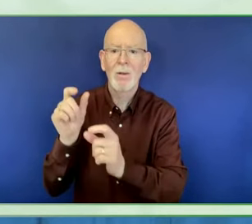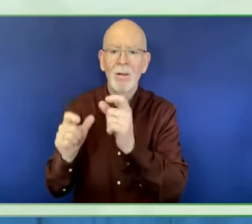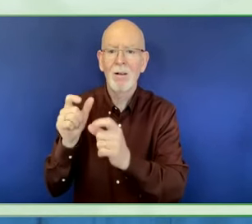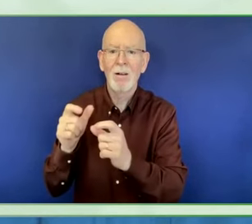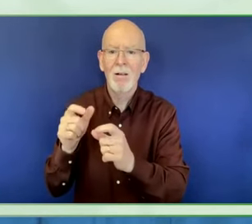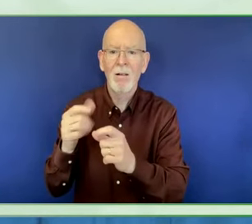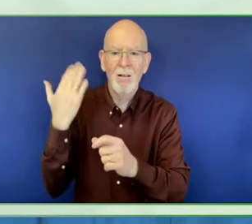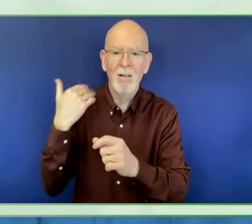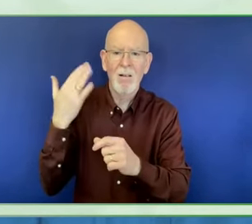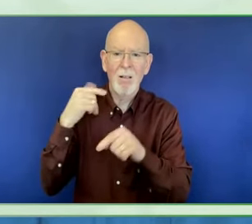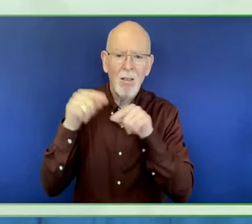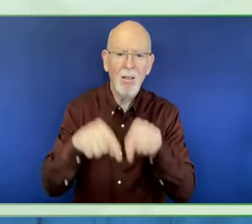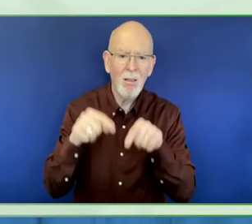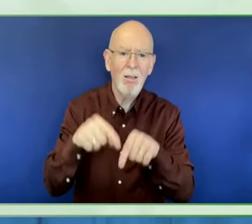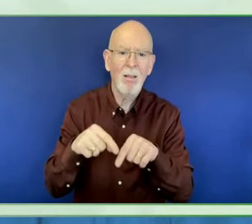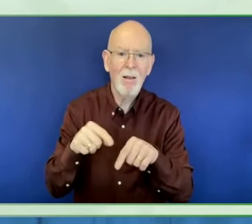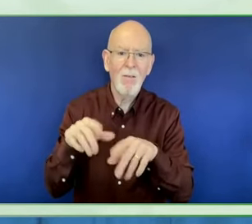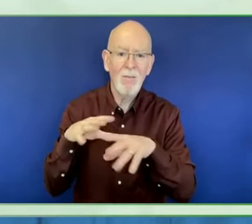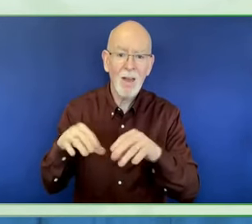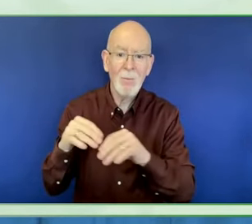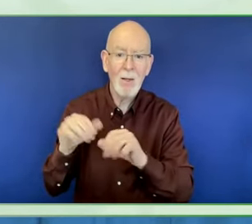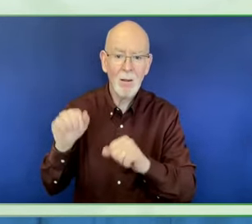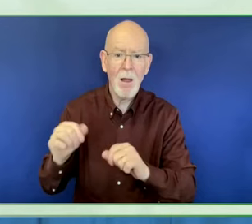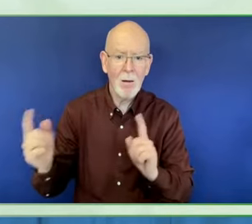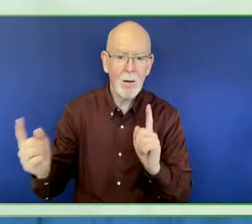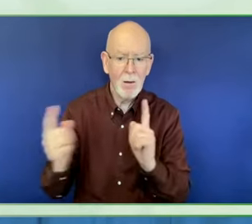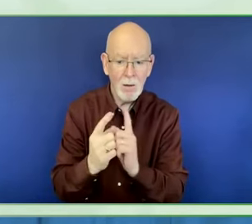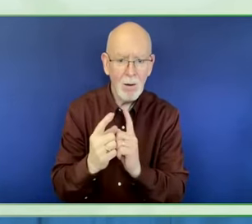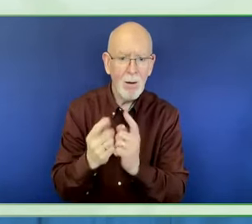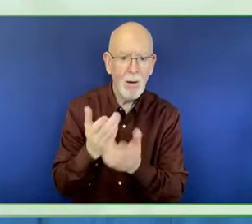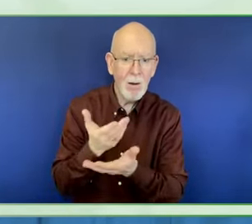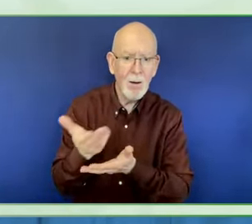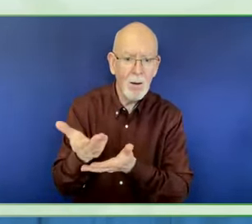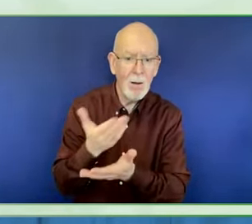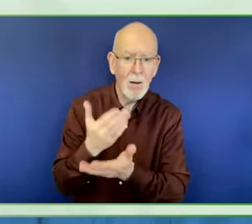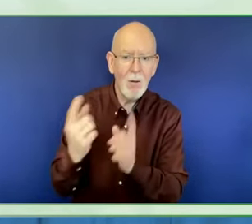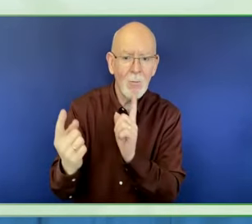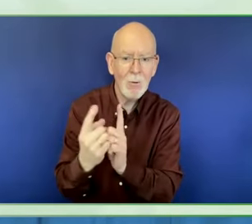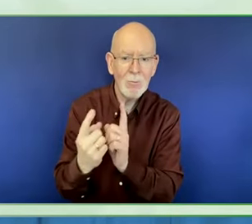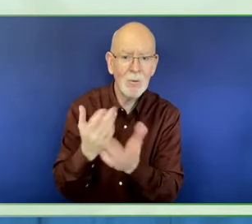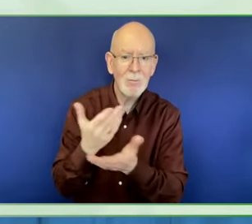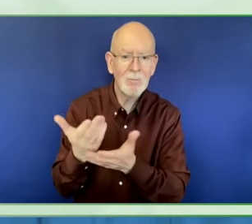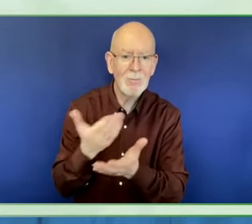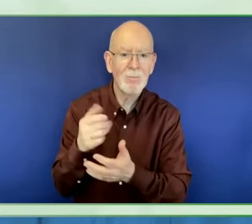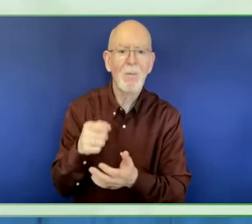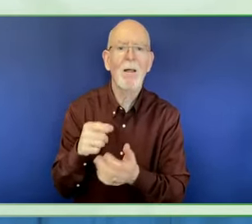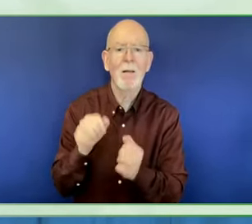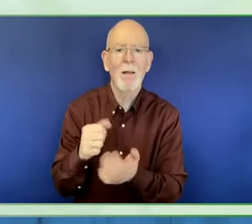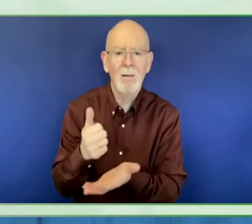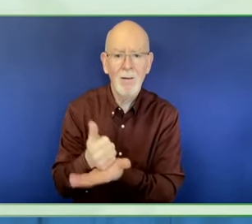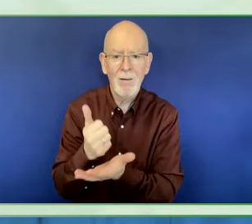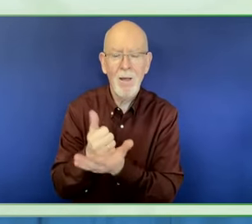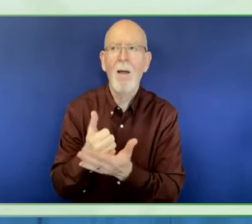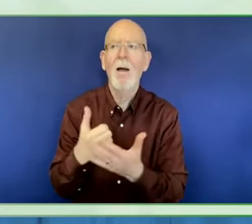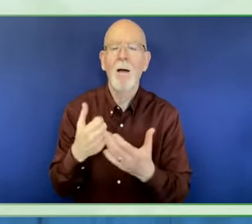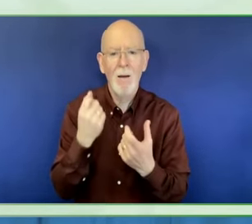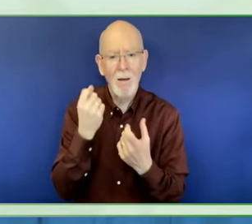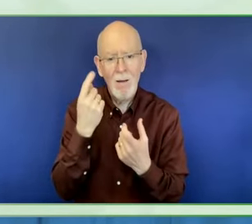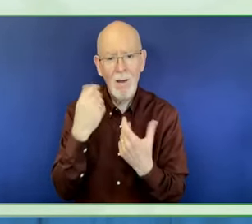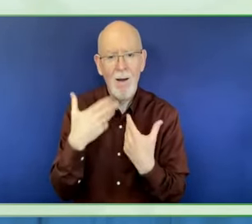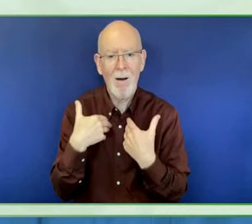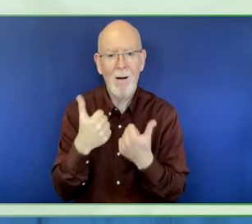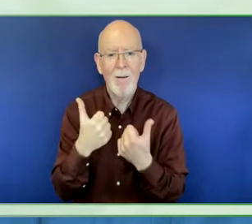sessions had to pay for it. So how do you access the Disordinary Love resources? So we're on